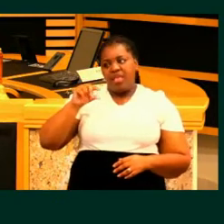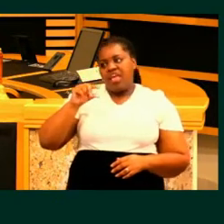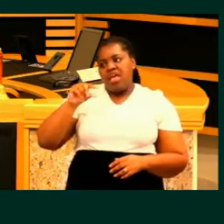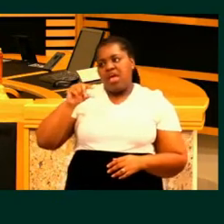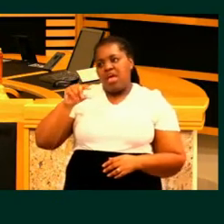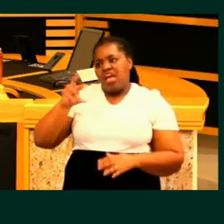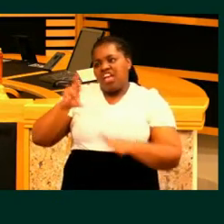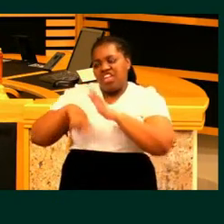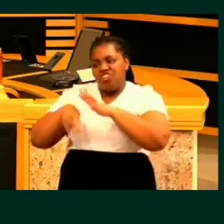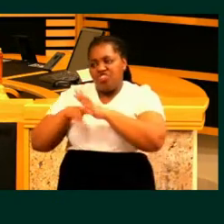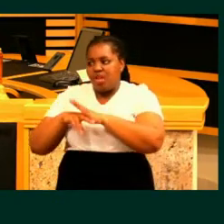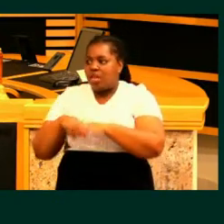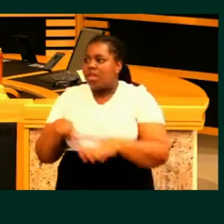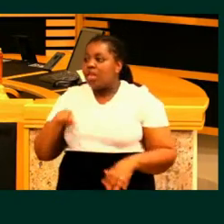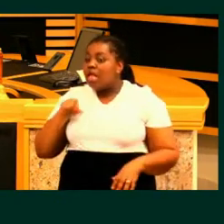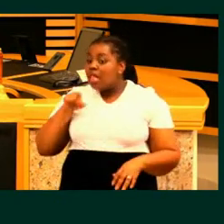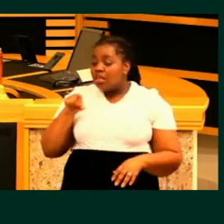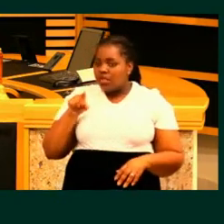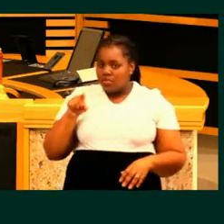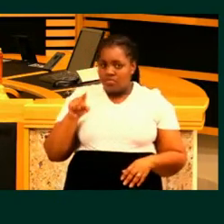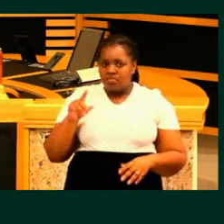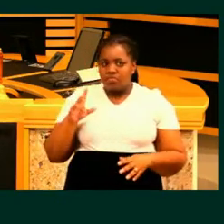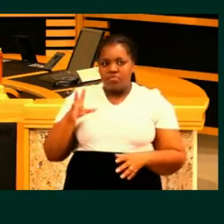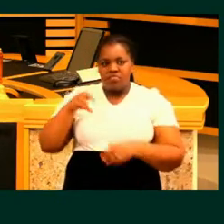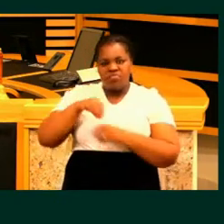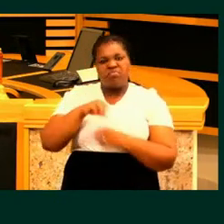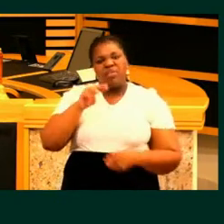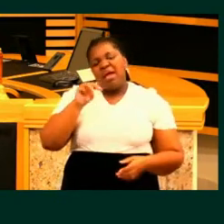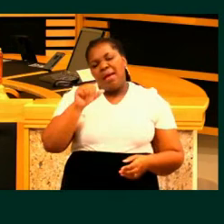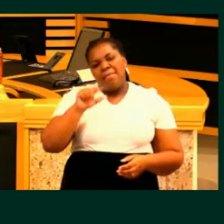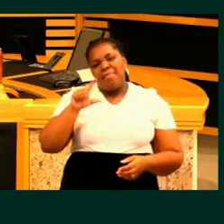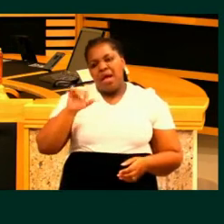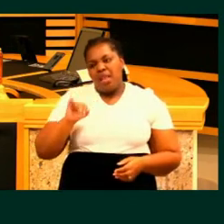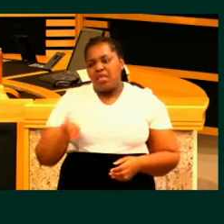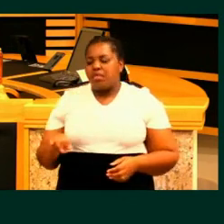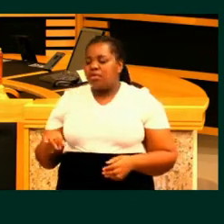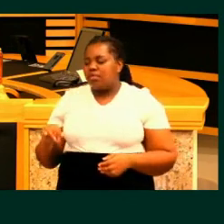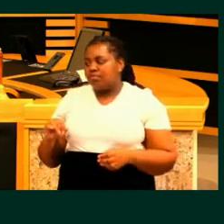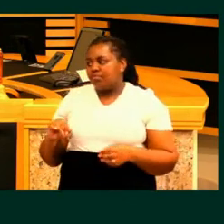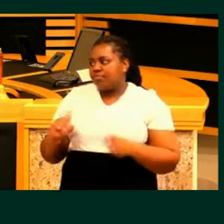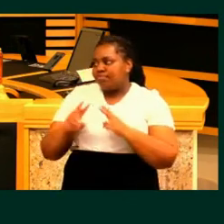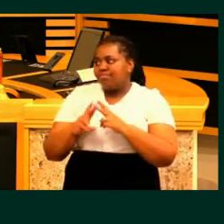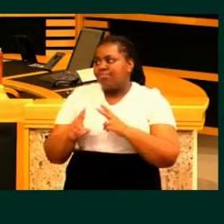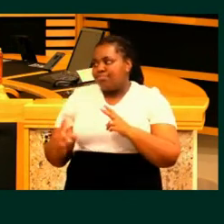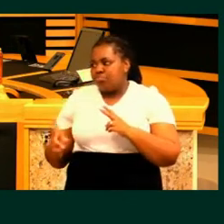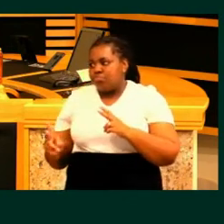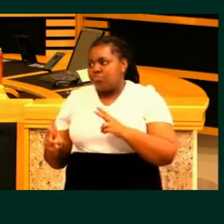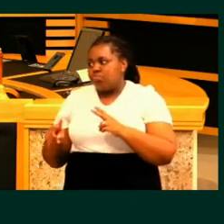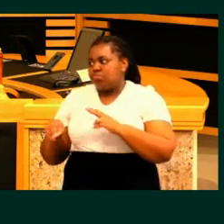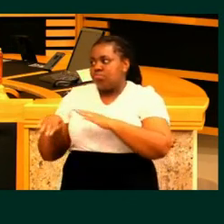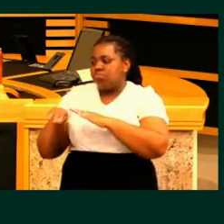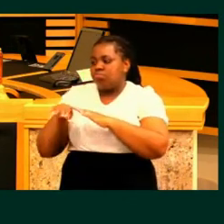region is constituted of Mali n